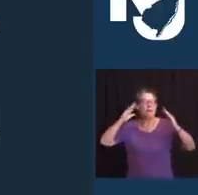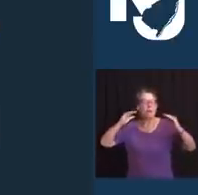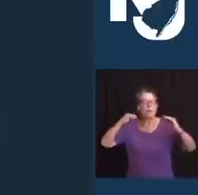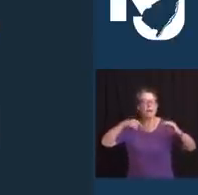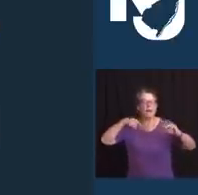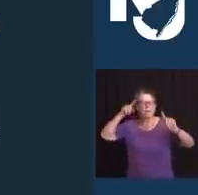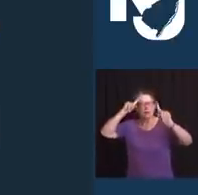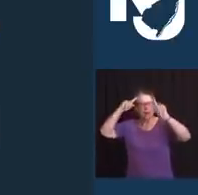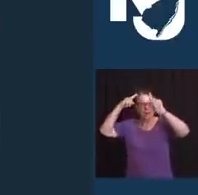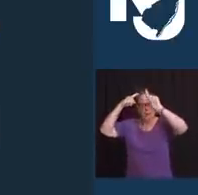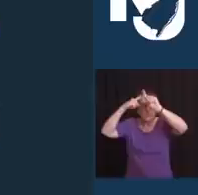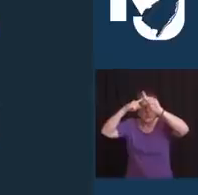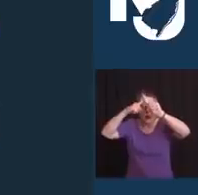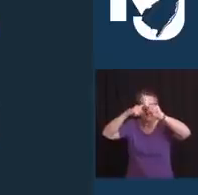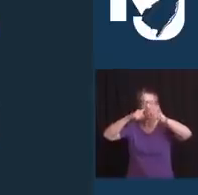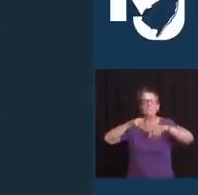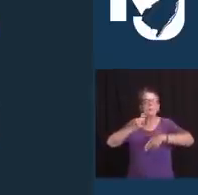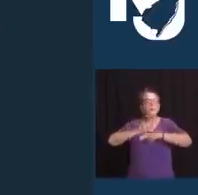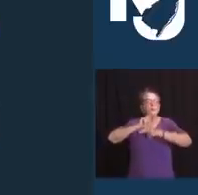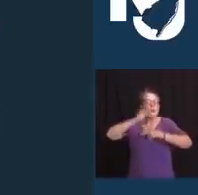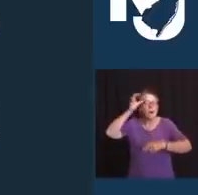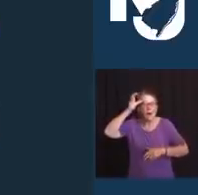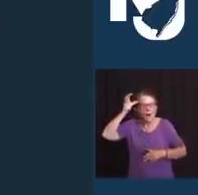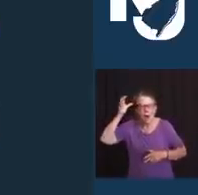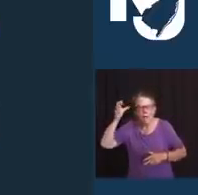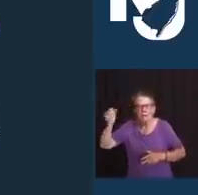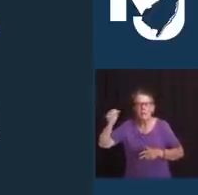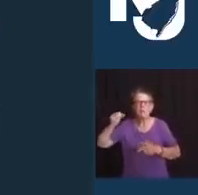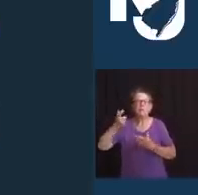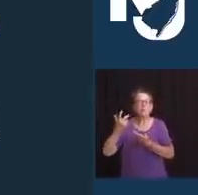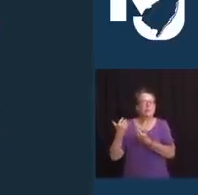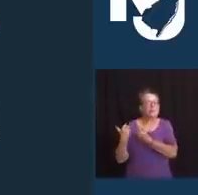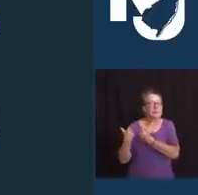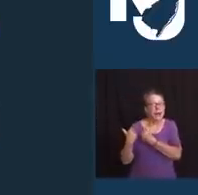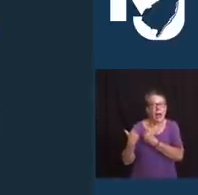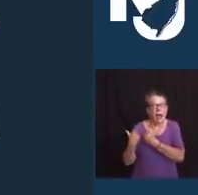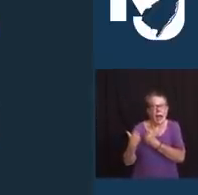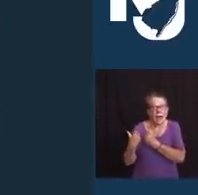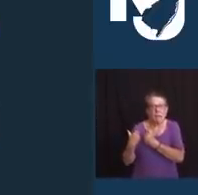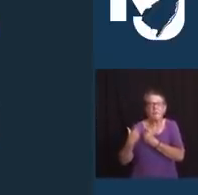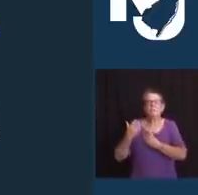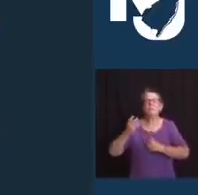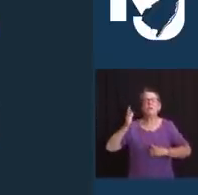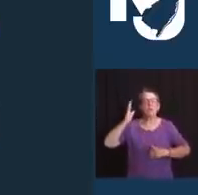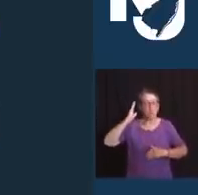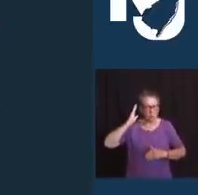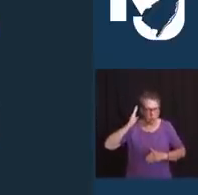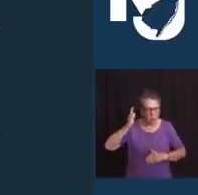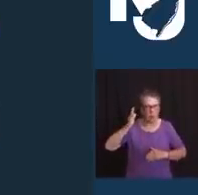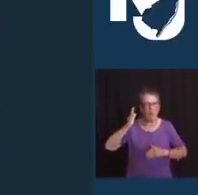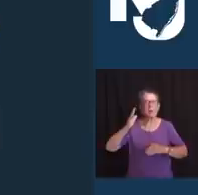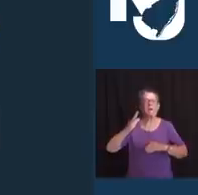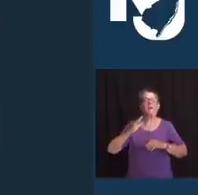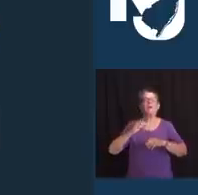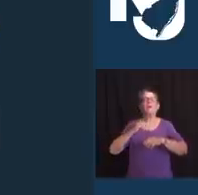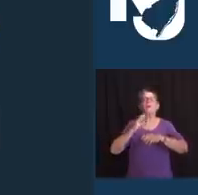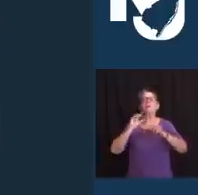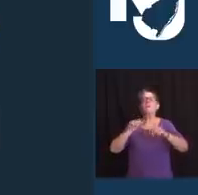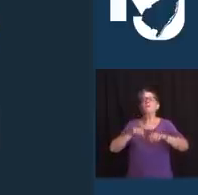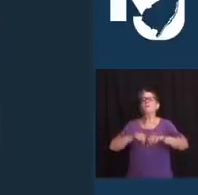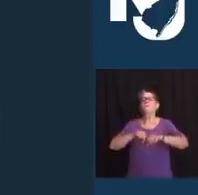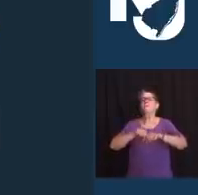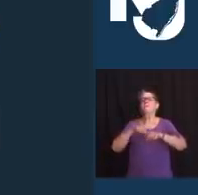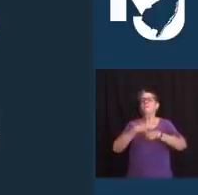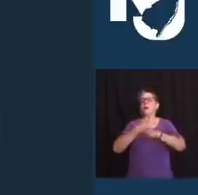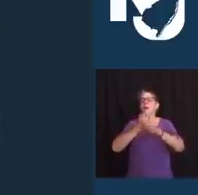we will emerge stronger and more resilient than ever. And this is one of those times. The